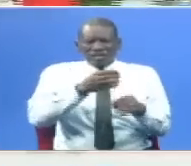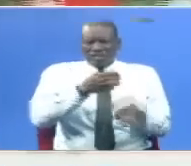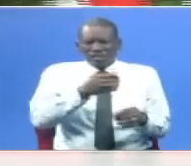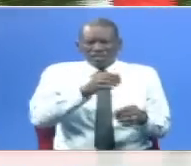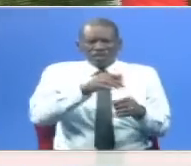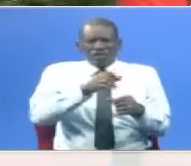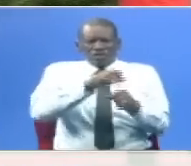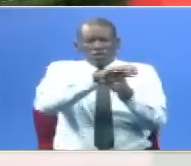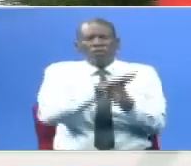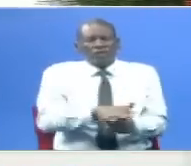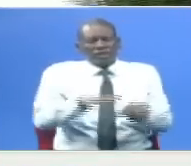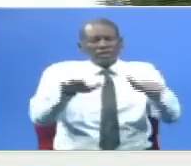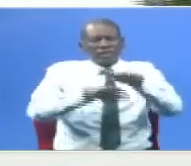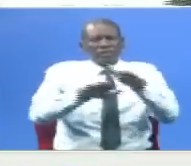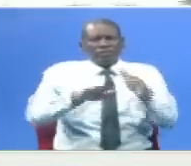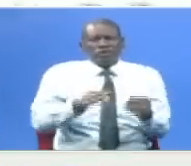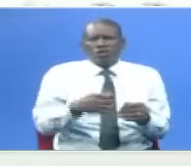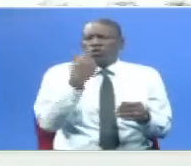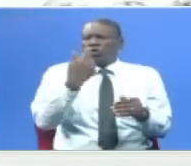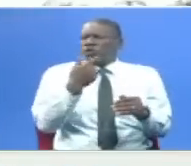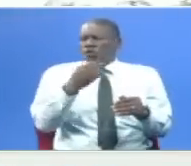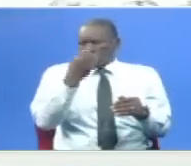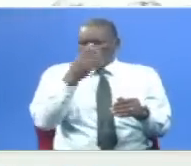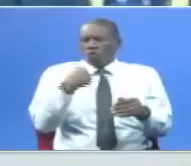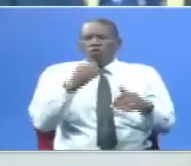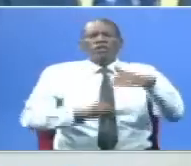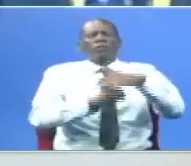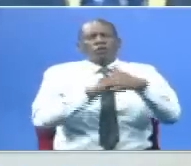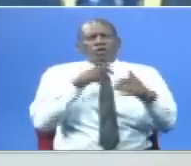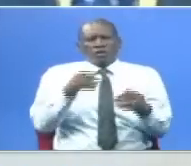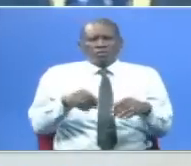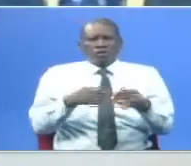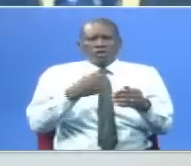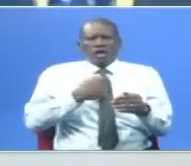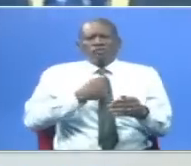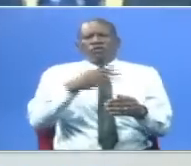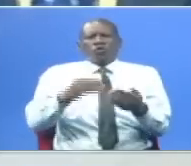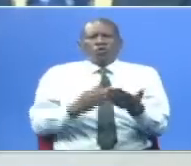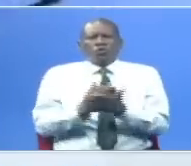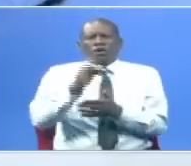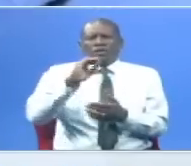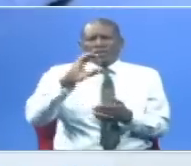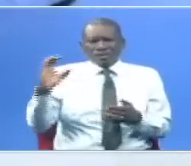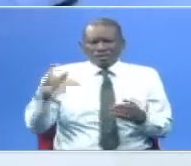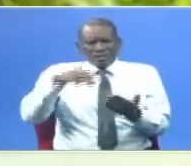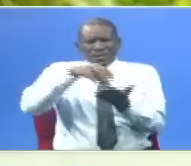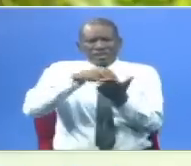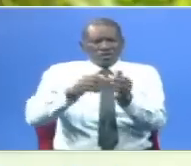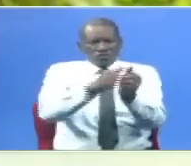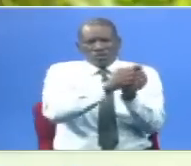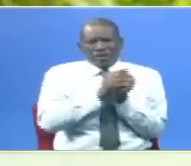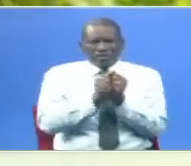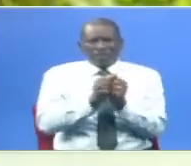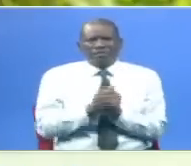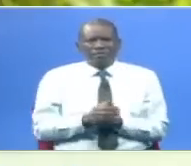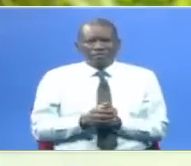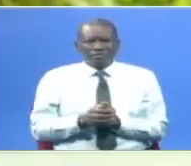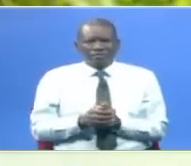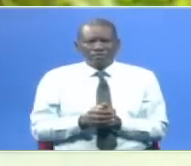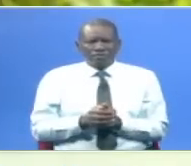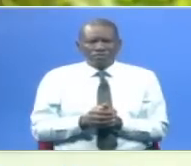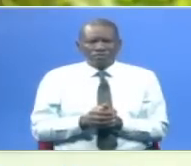his deputy, who had stood with him through thick and thin, having gone through the ICC trials together. One time that